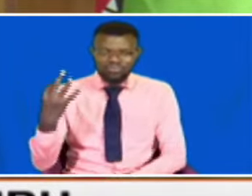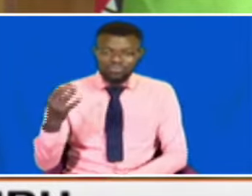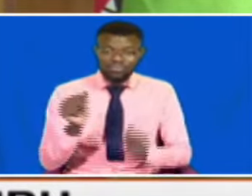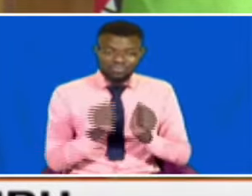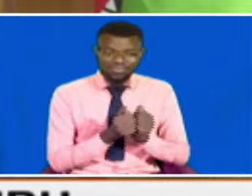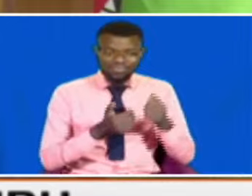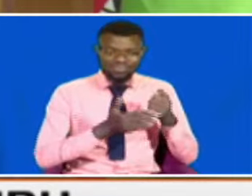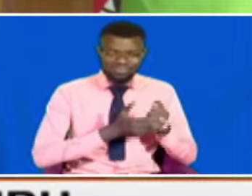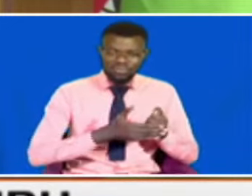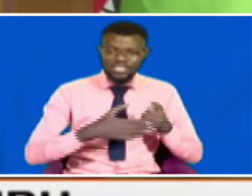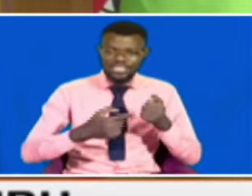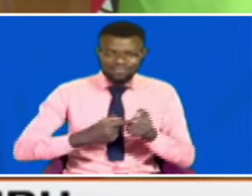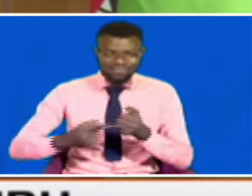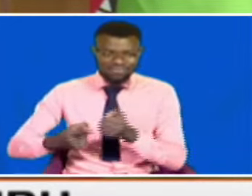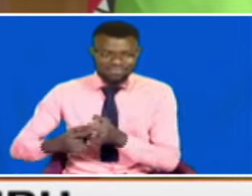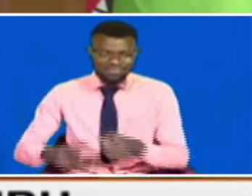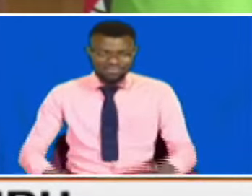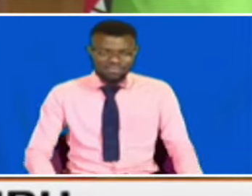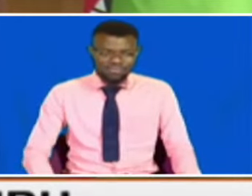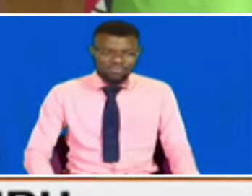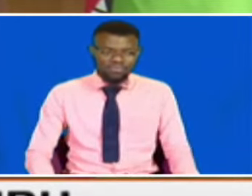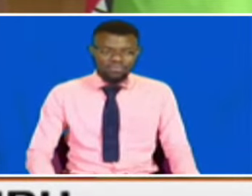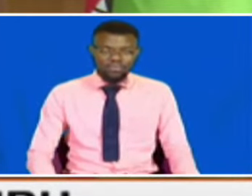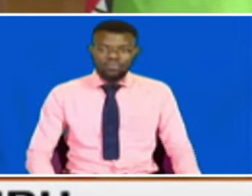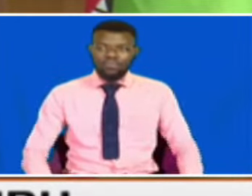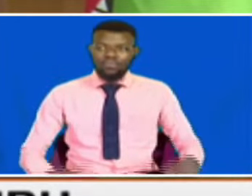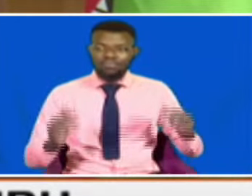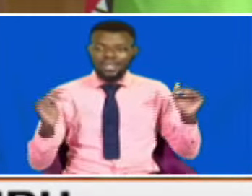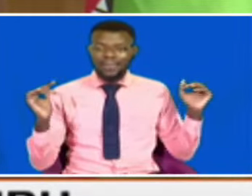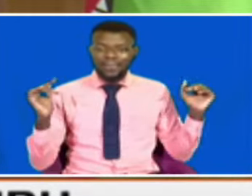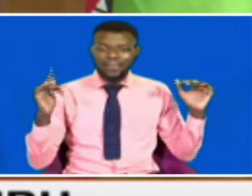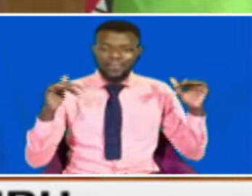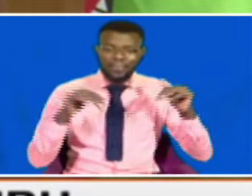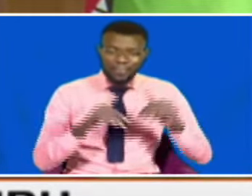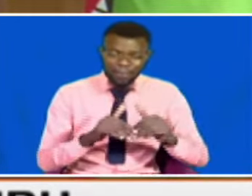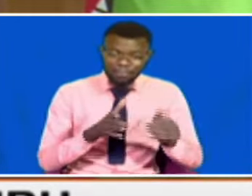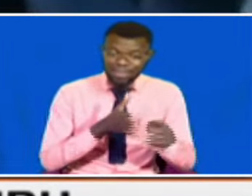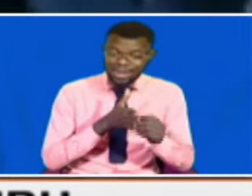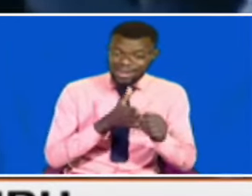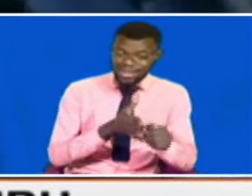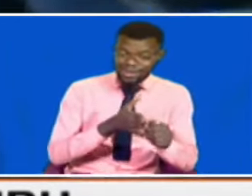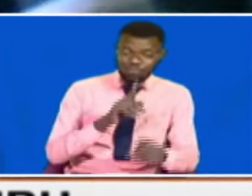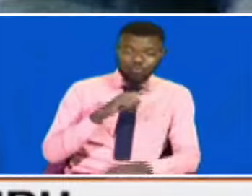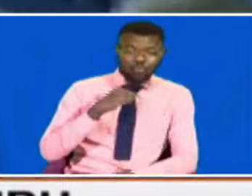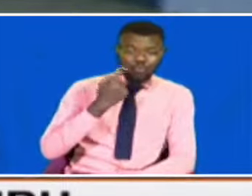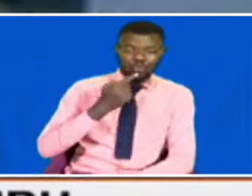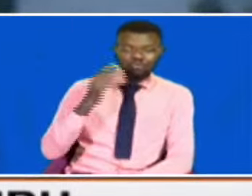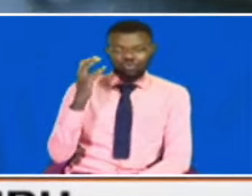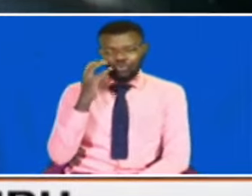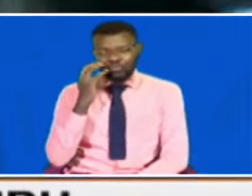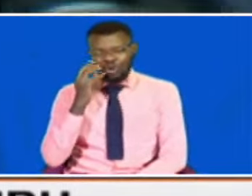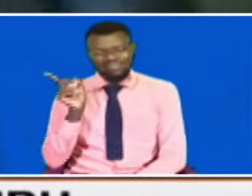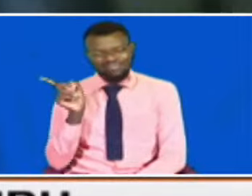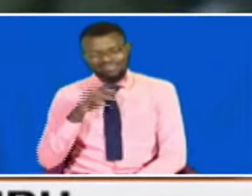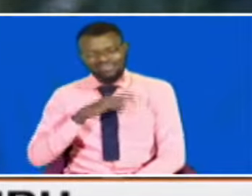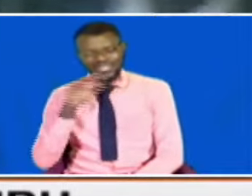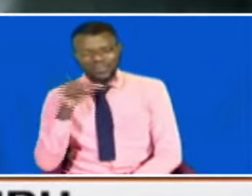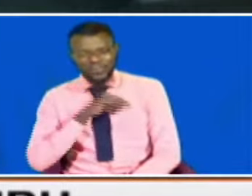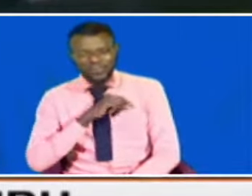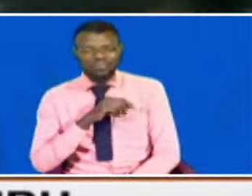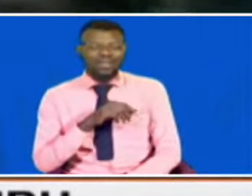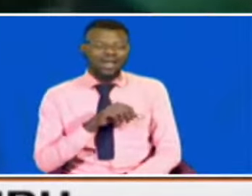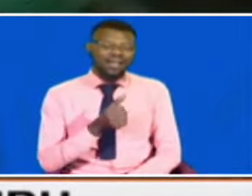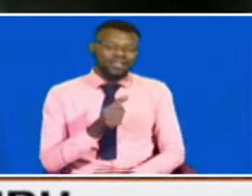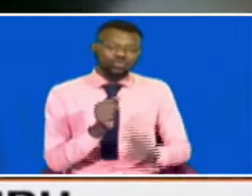1966, and it was convened by the late Tom Mboya. The second conference was held on 12th and